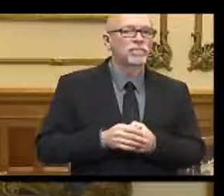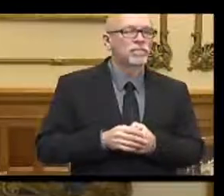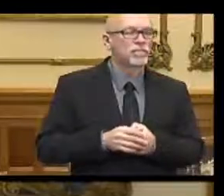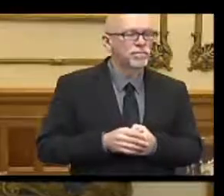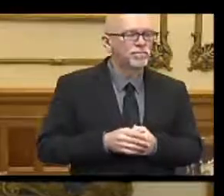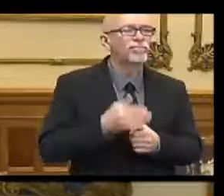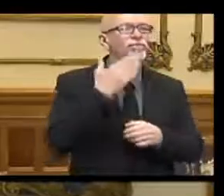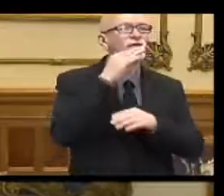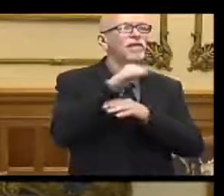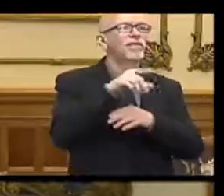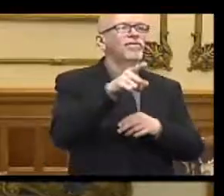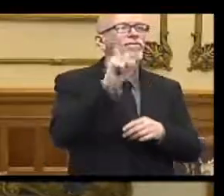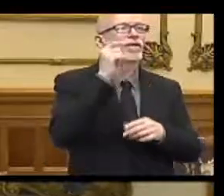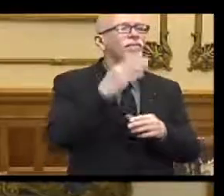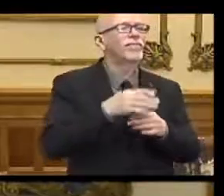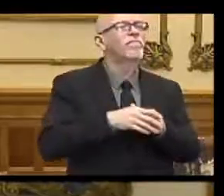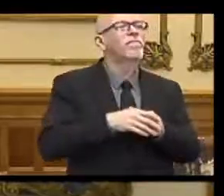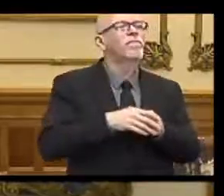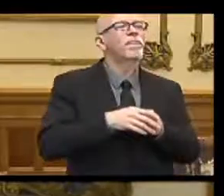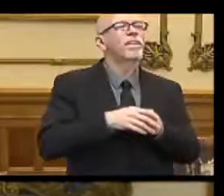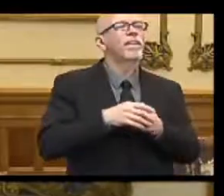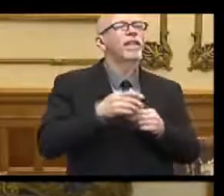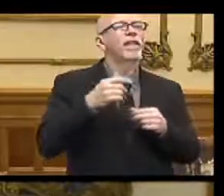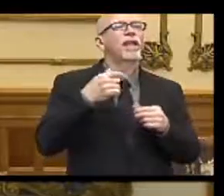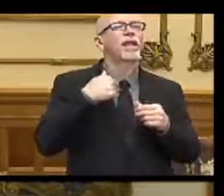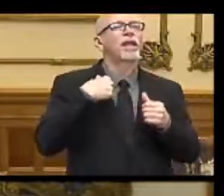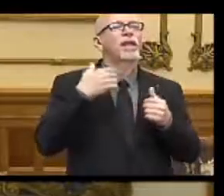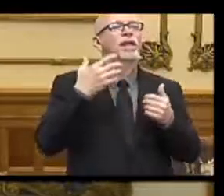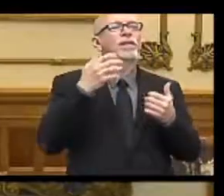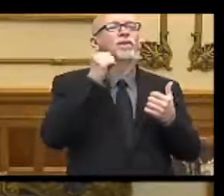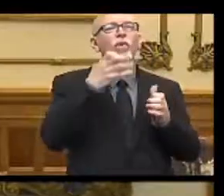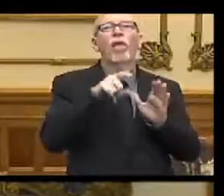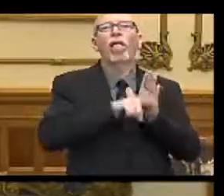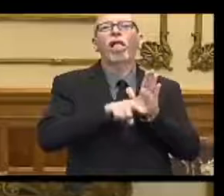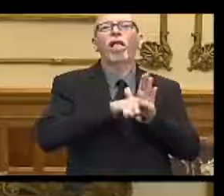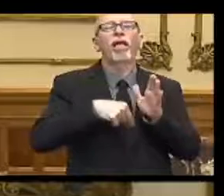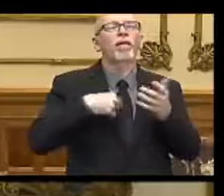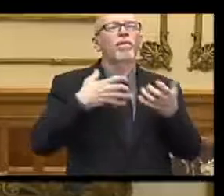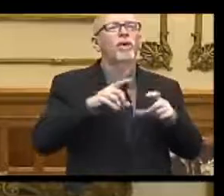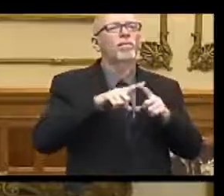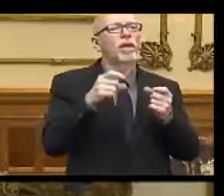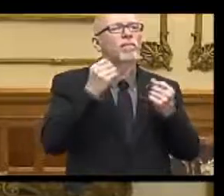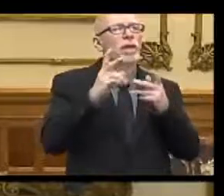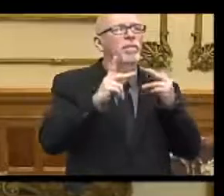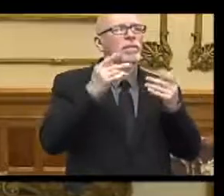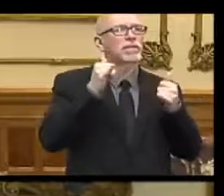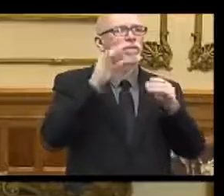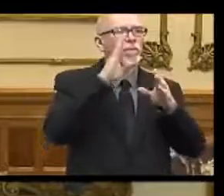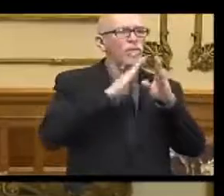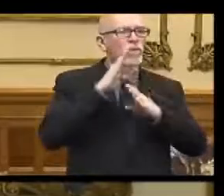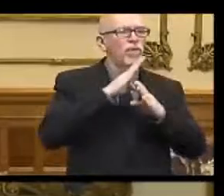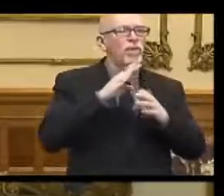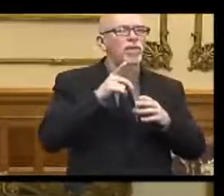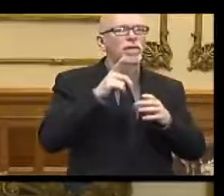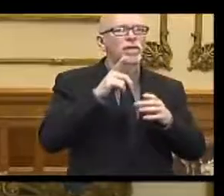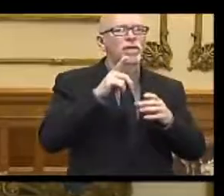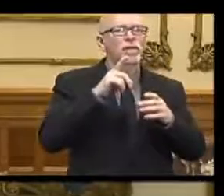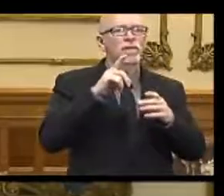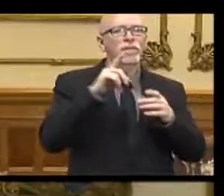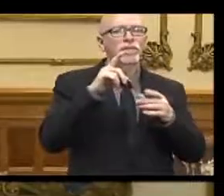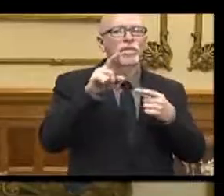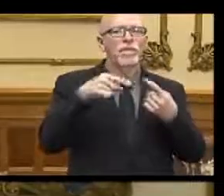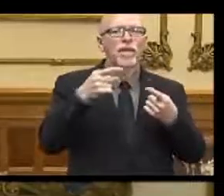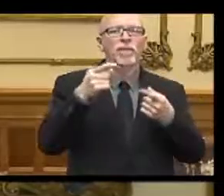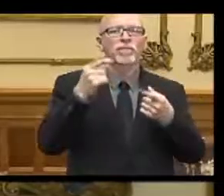Good afternoon, Governor. I hate to be the negative Nancy, but I think a lot of people are worried in the aspect